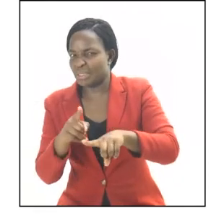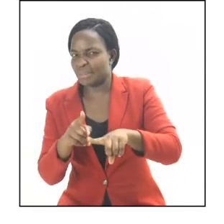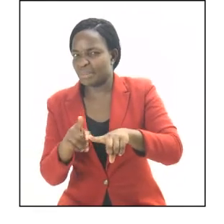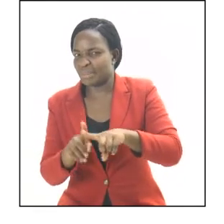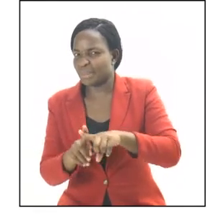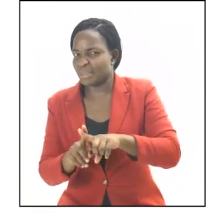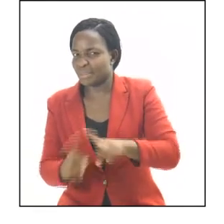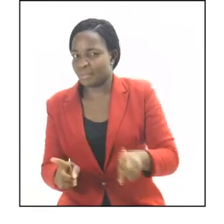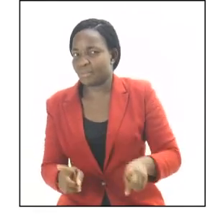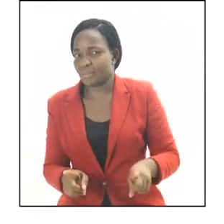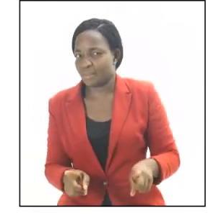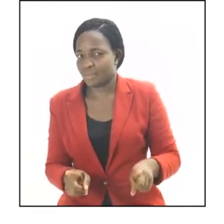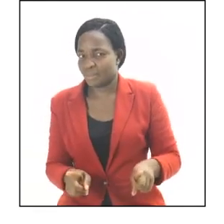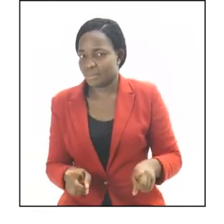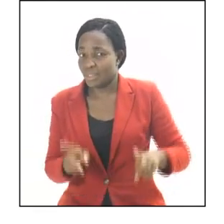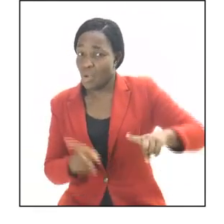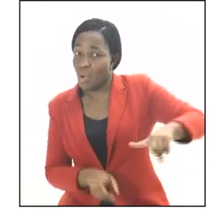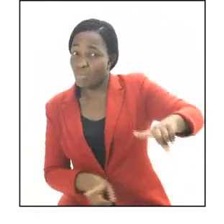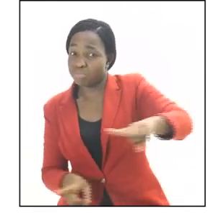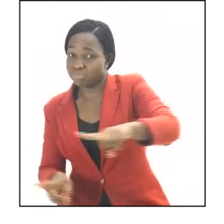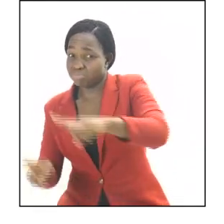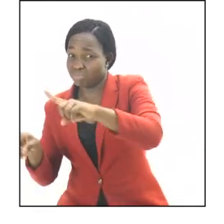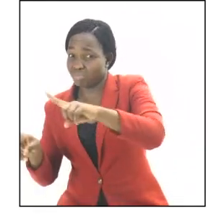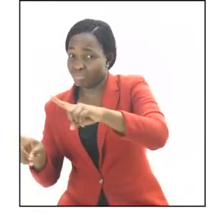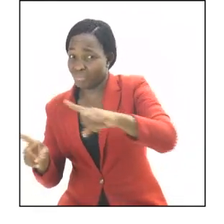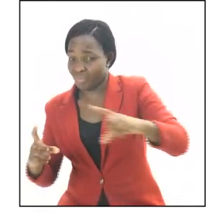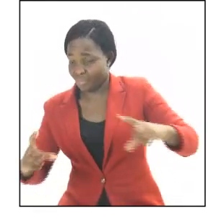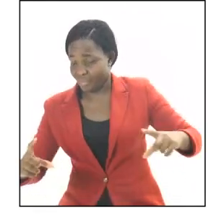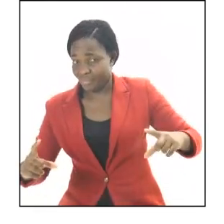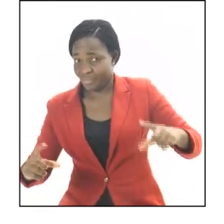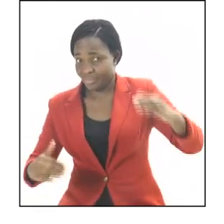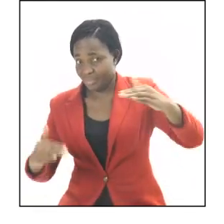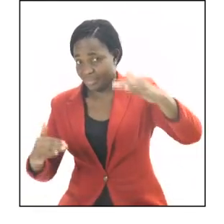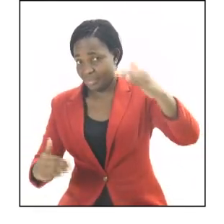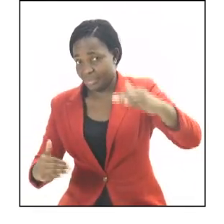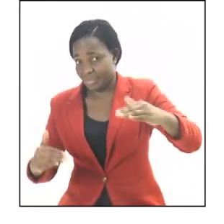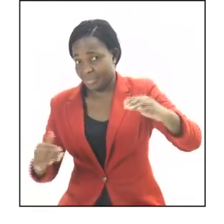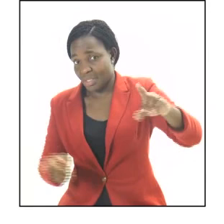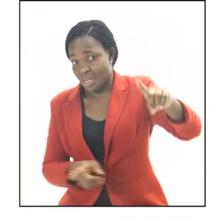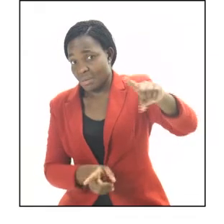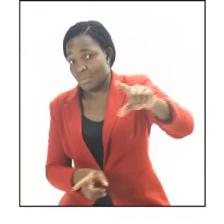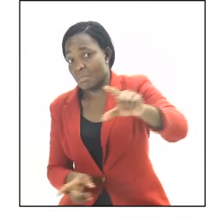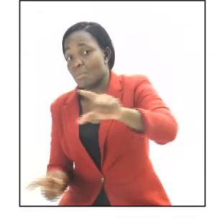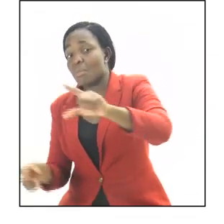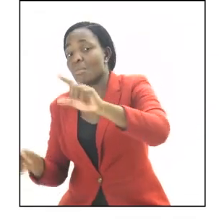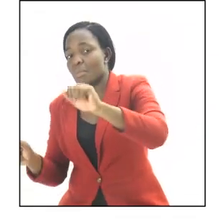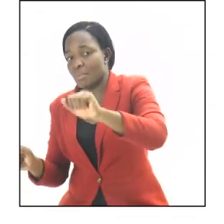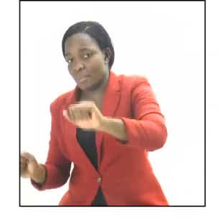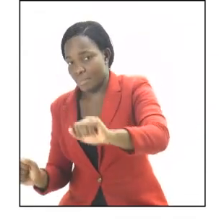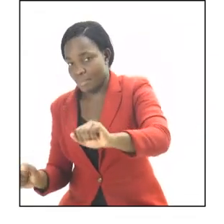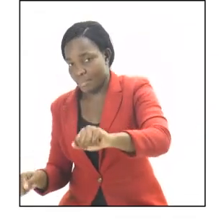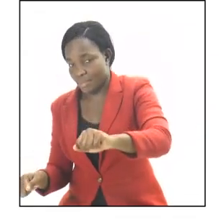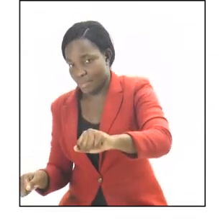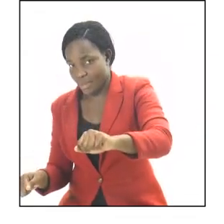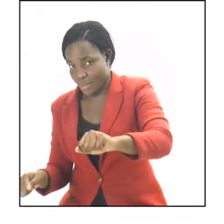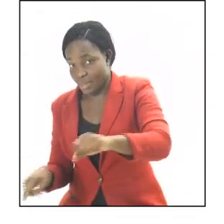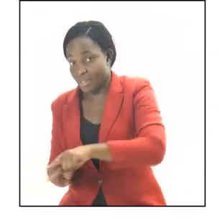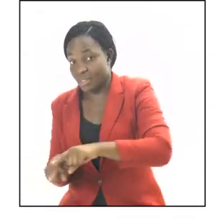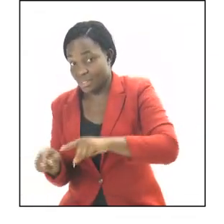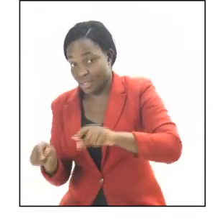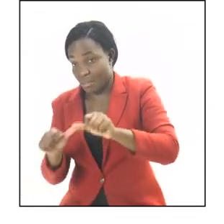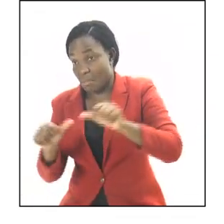look again. In a parallelogram, both pairs of opposite sides are parallel and the same